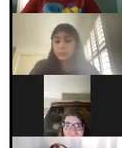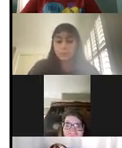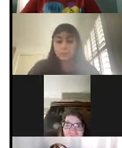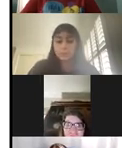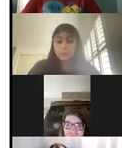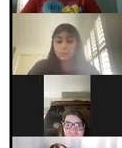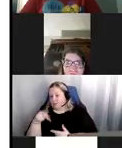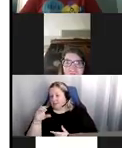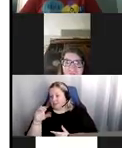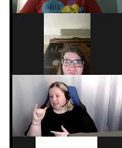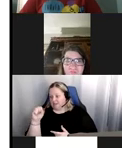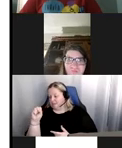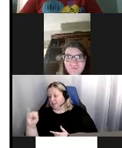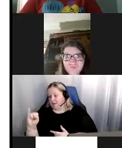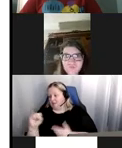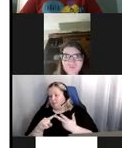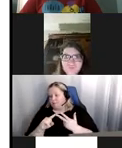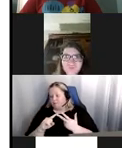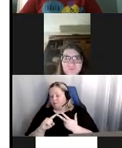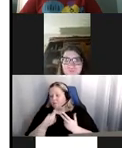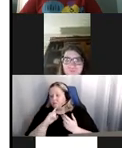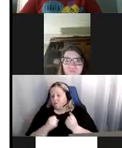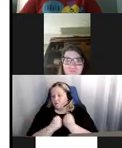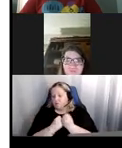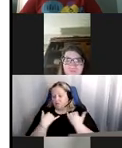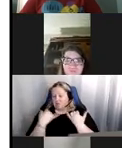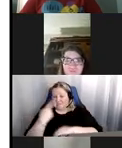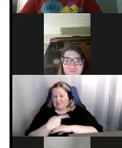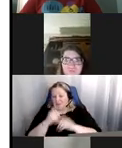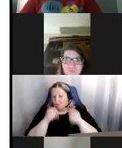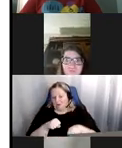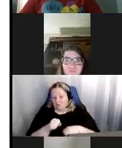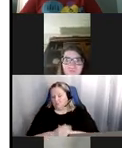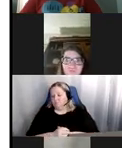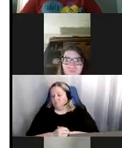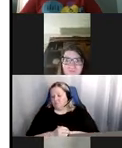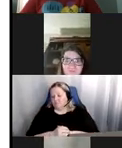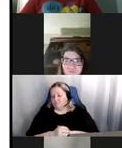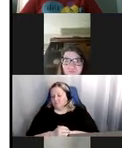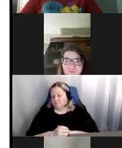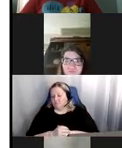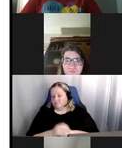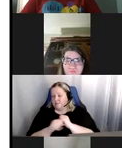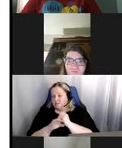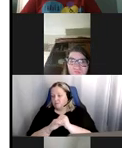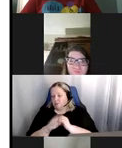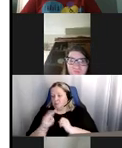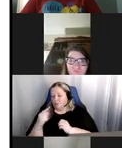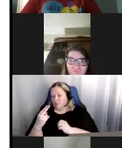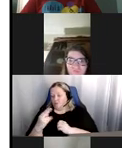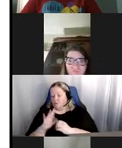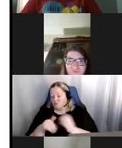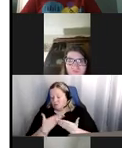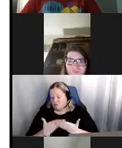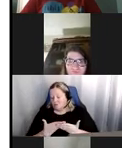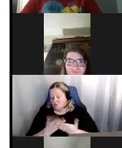PCSI for their sponsorship that made today possible. The exhibitor booths for all exhibitors of all